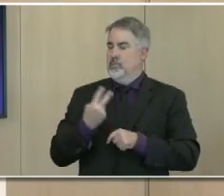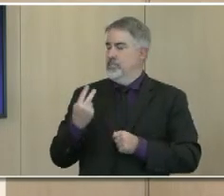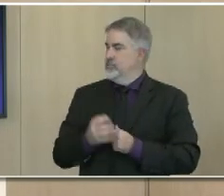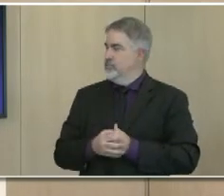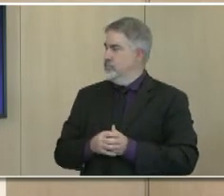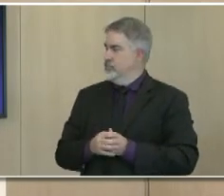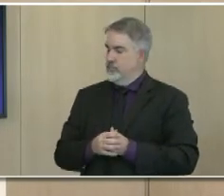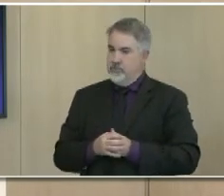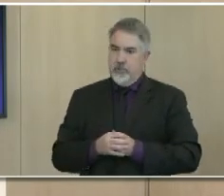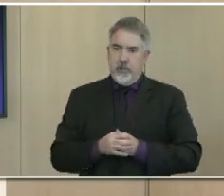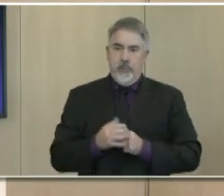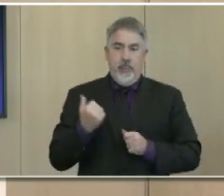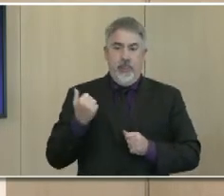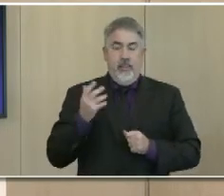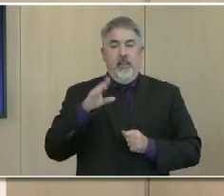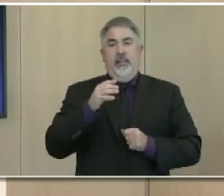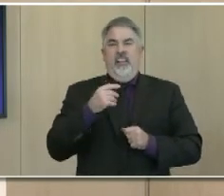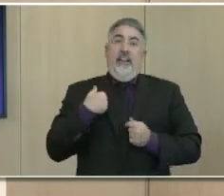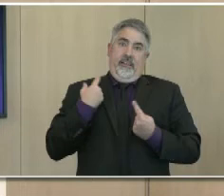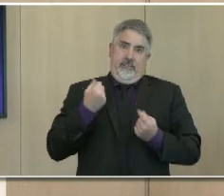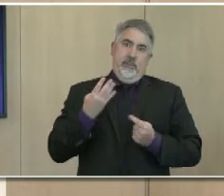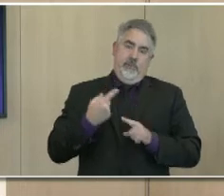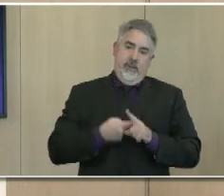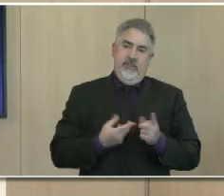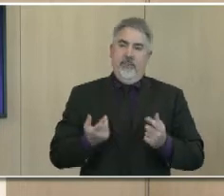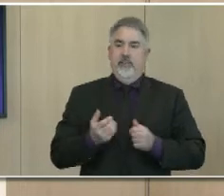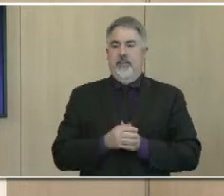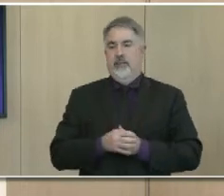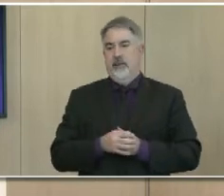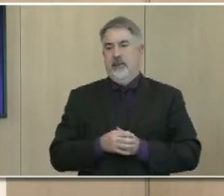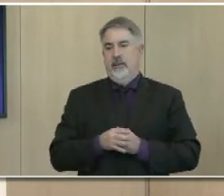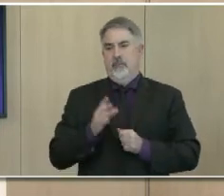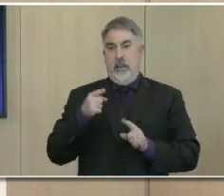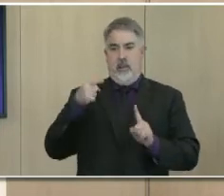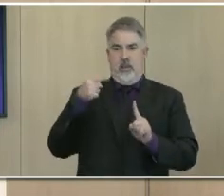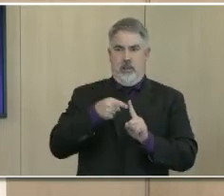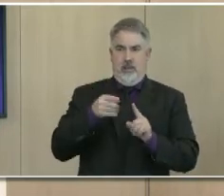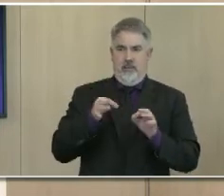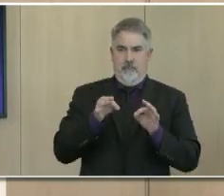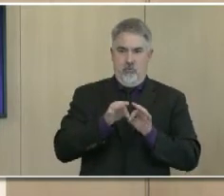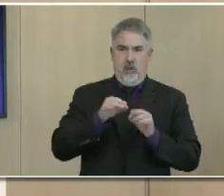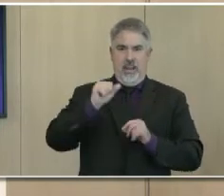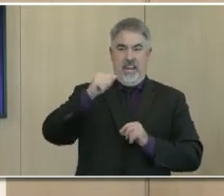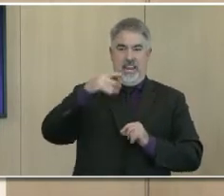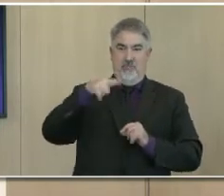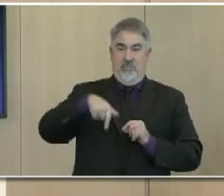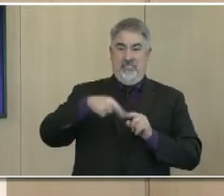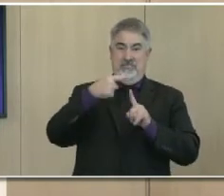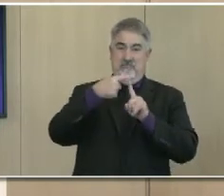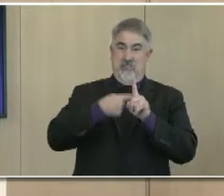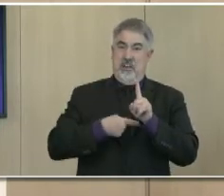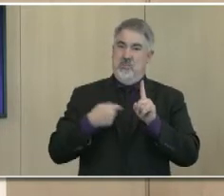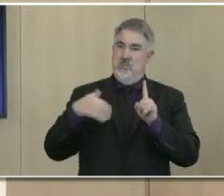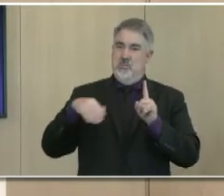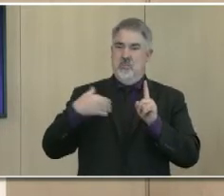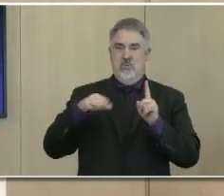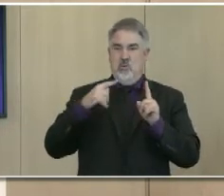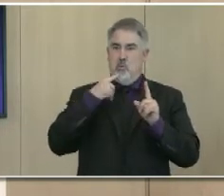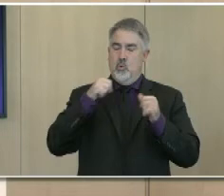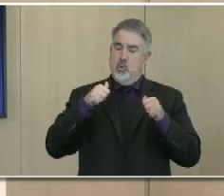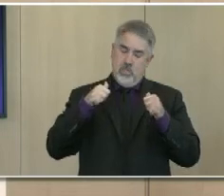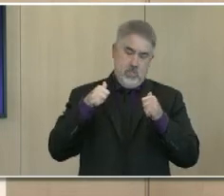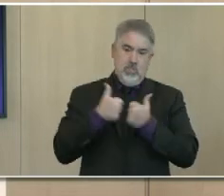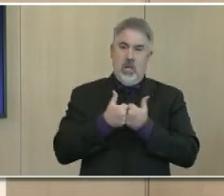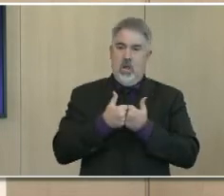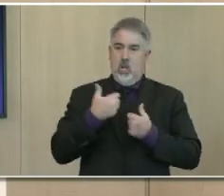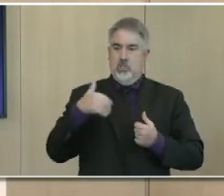the next several months, but particularly for the month of April, as you've heard about the April challenge. So I would like again to